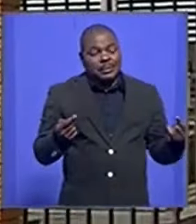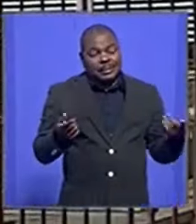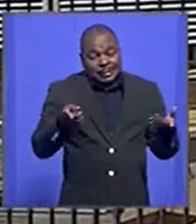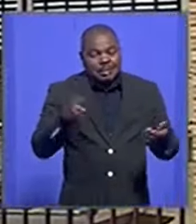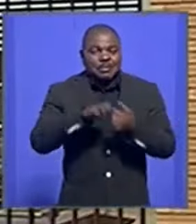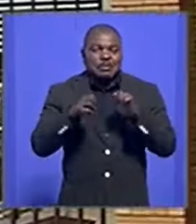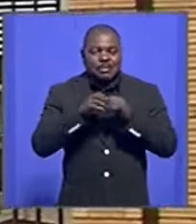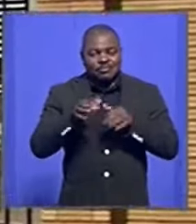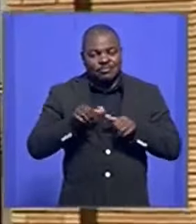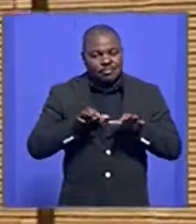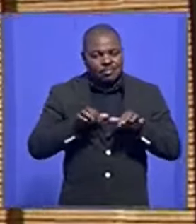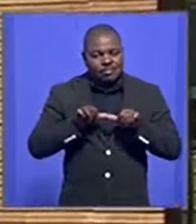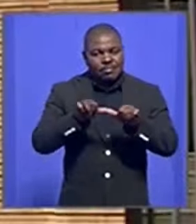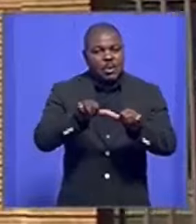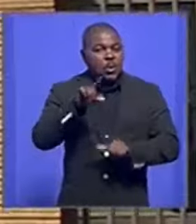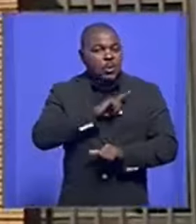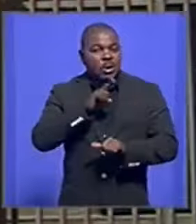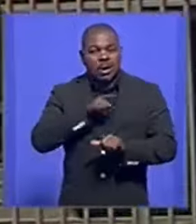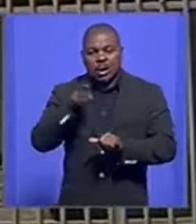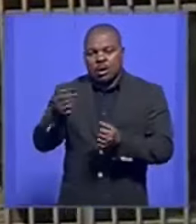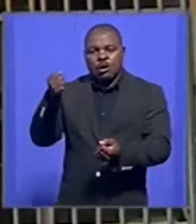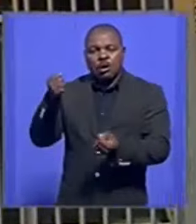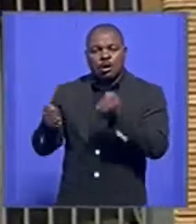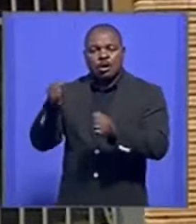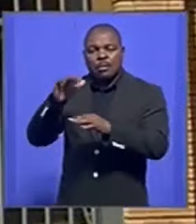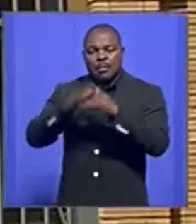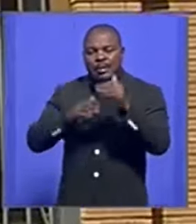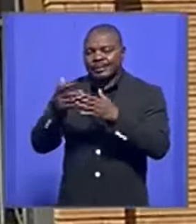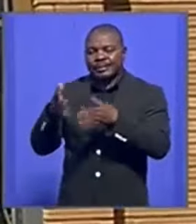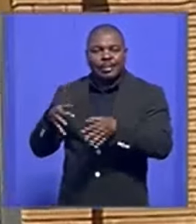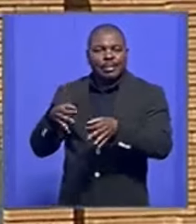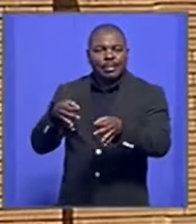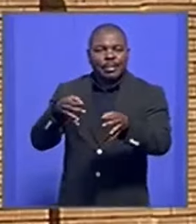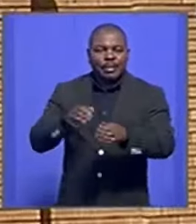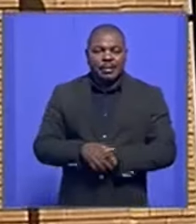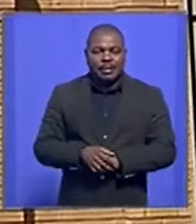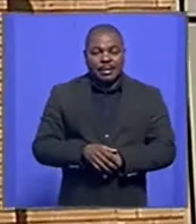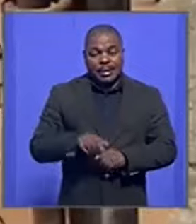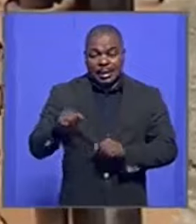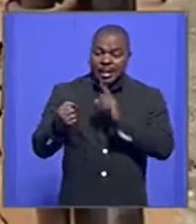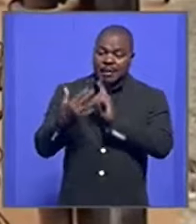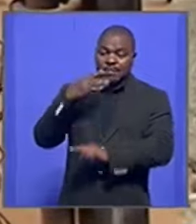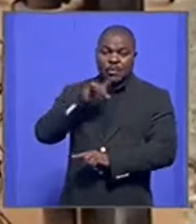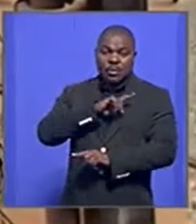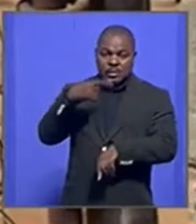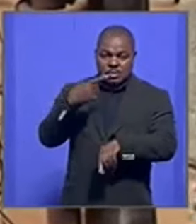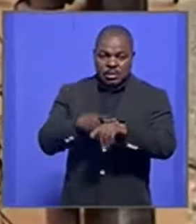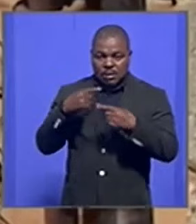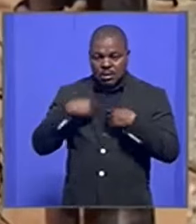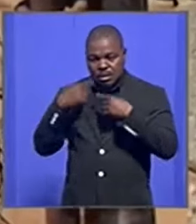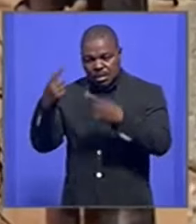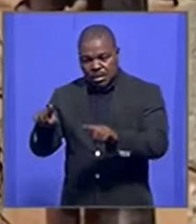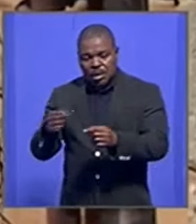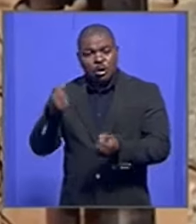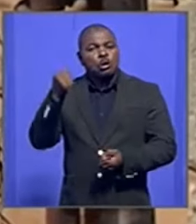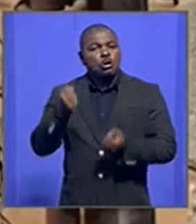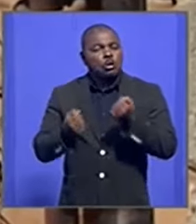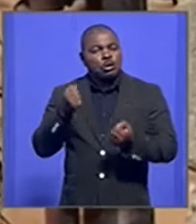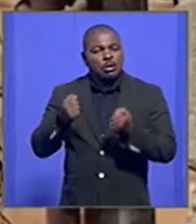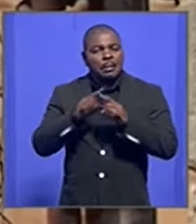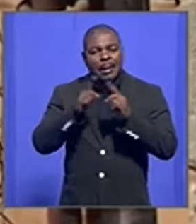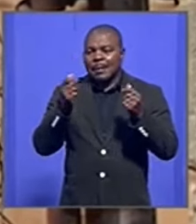ya kgotlatshekelo yone e setse e tlhogile bojang. E re affecta botlhoko bane sometimes re ya khoto ga re na madi re